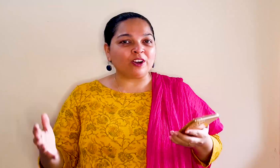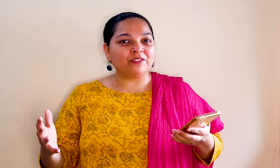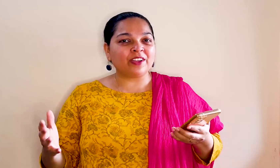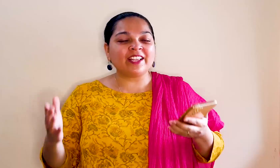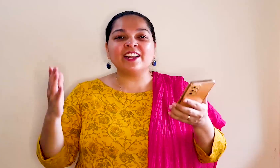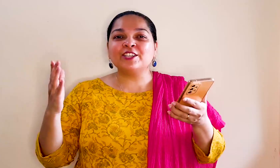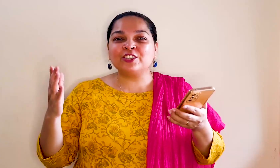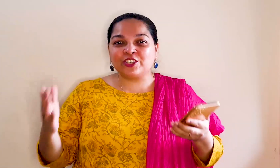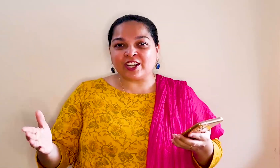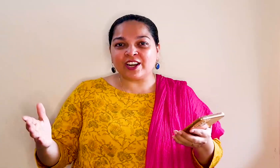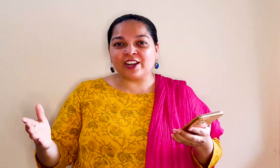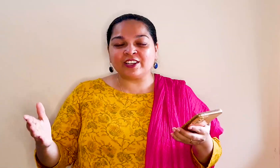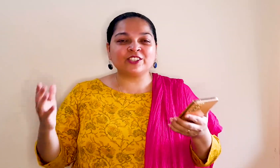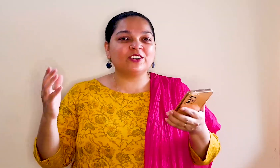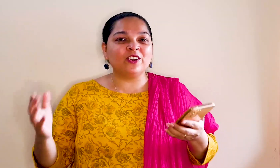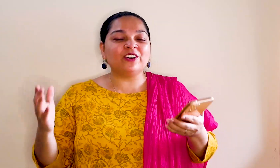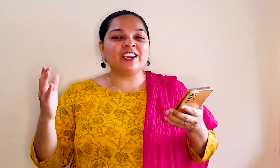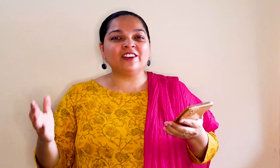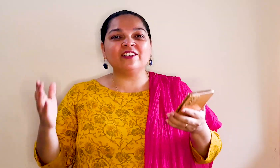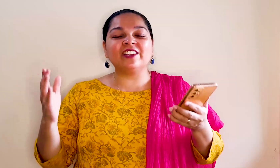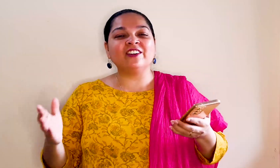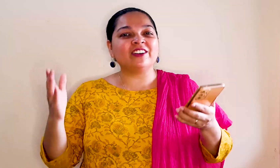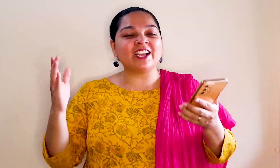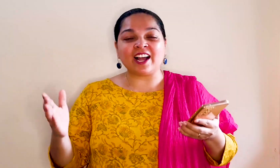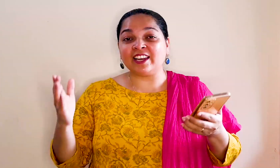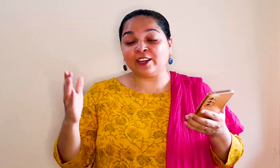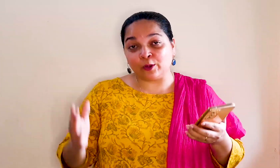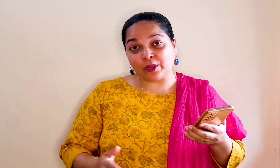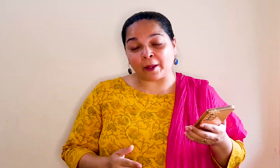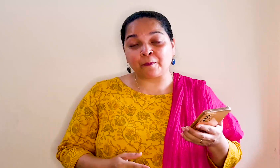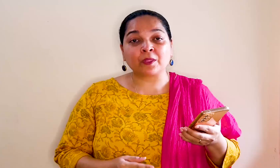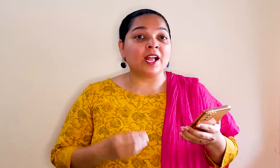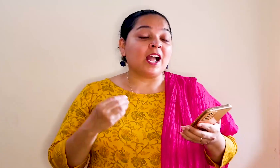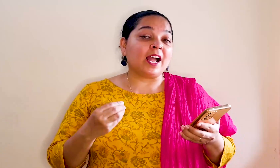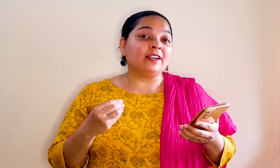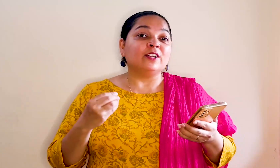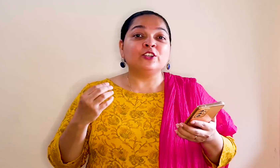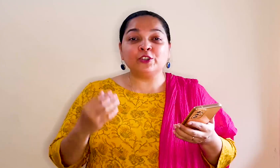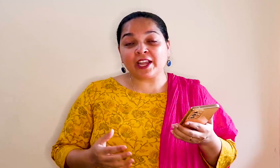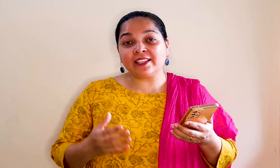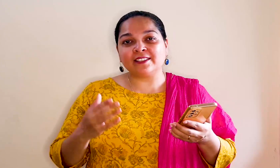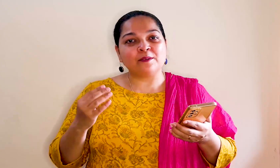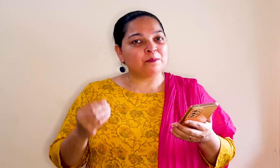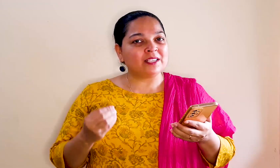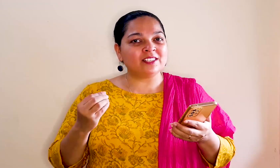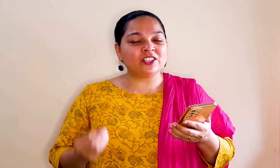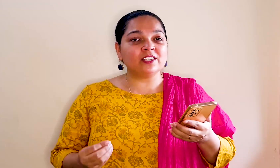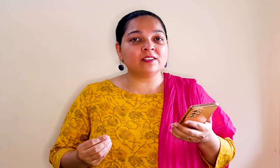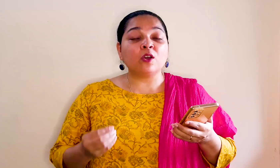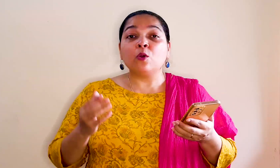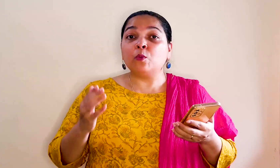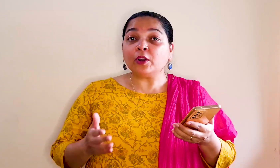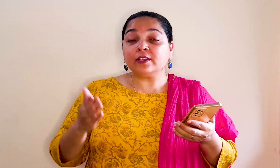the prolific church. Glory, glory, glory. Hallelujah. And today's